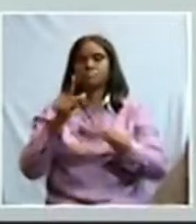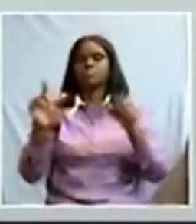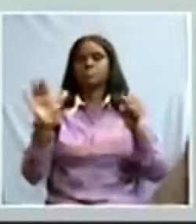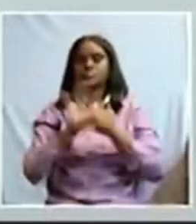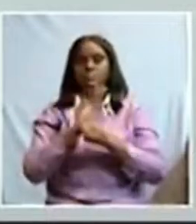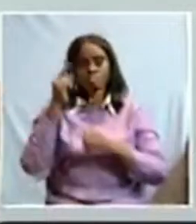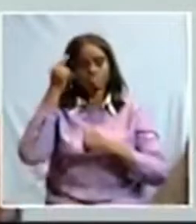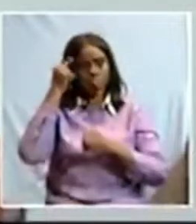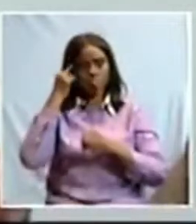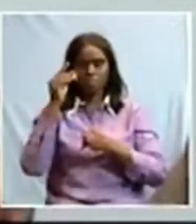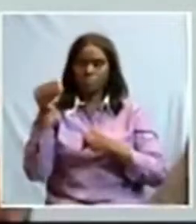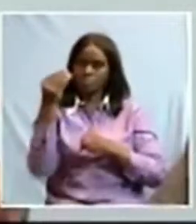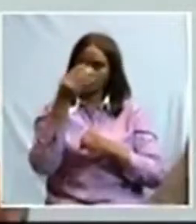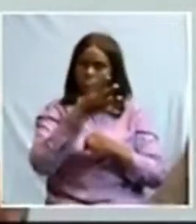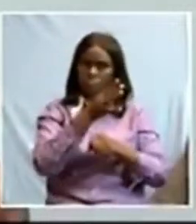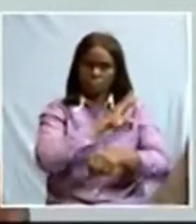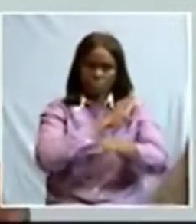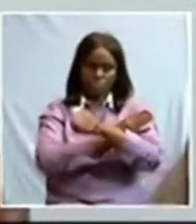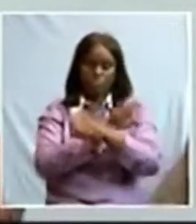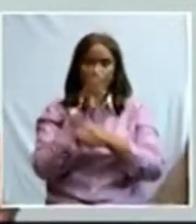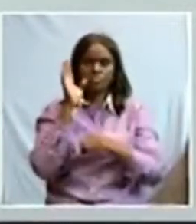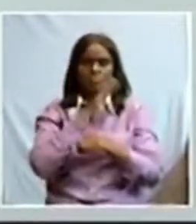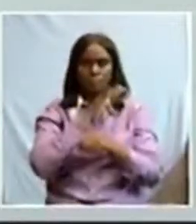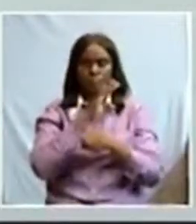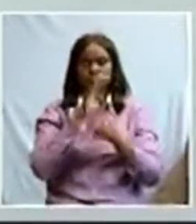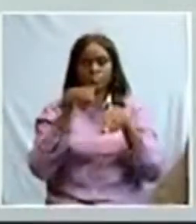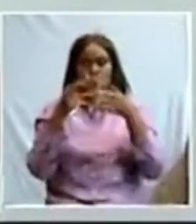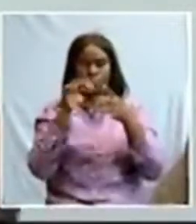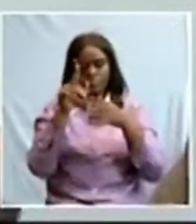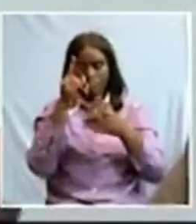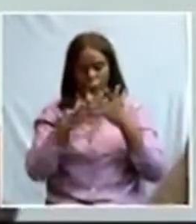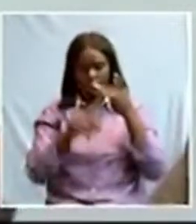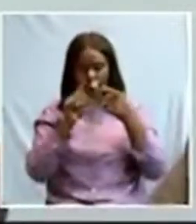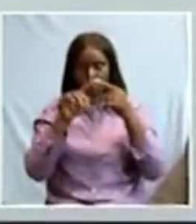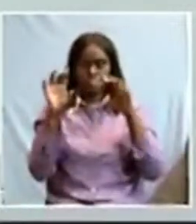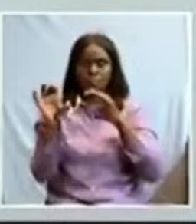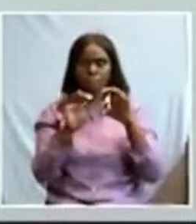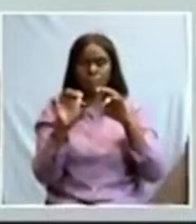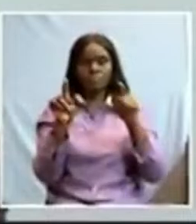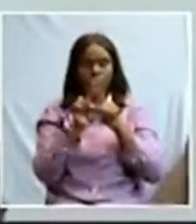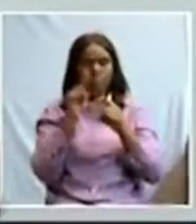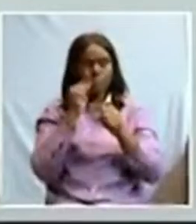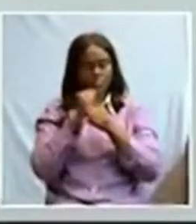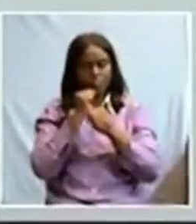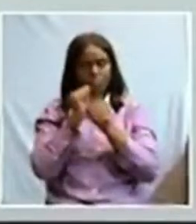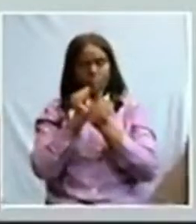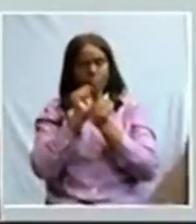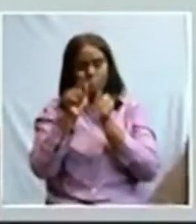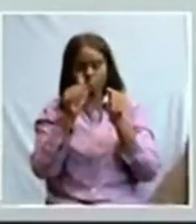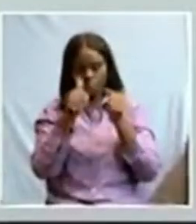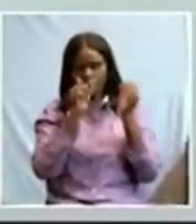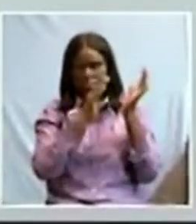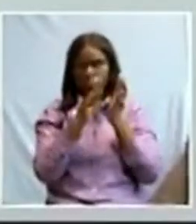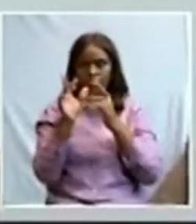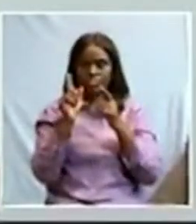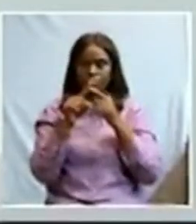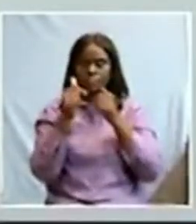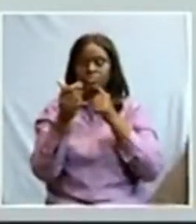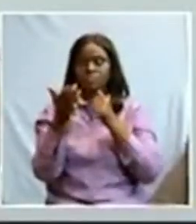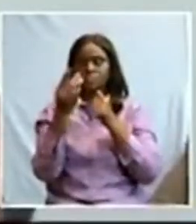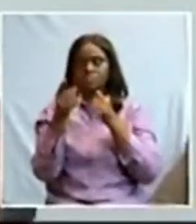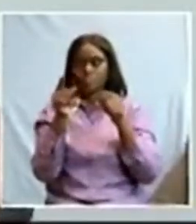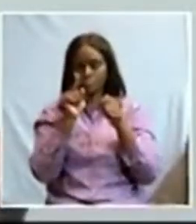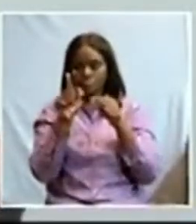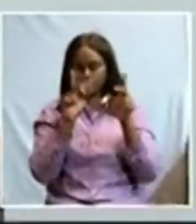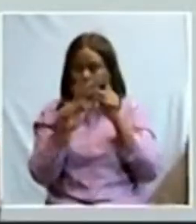The government has given you powers, has given you what to do, employed you as planners to follow up on